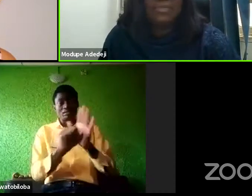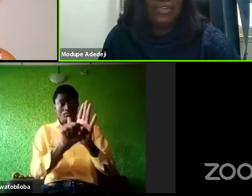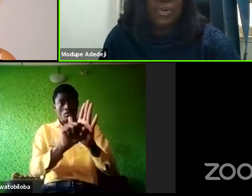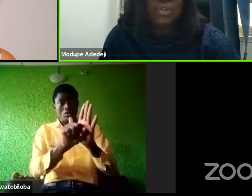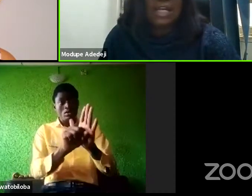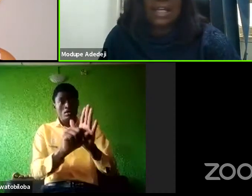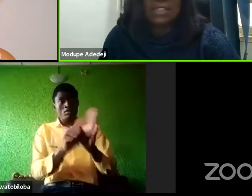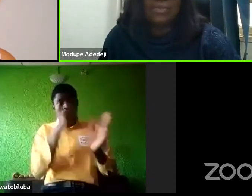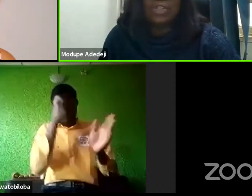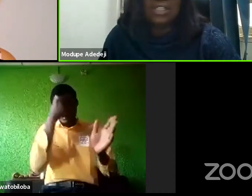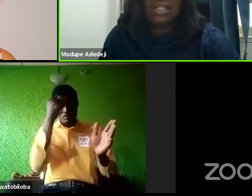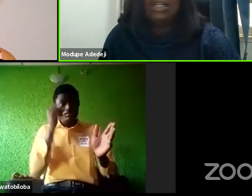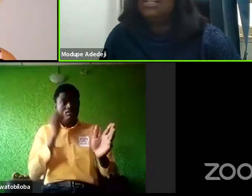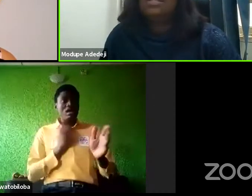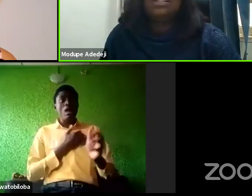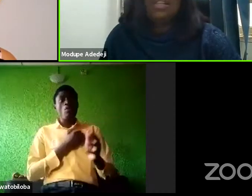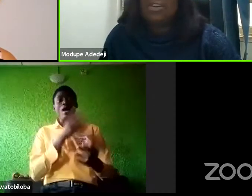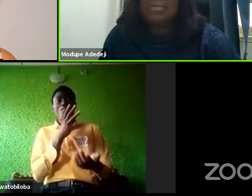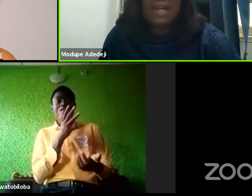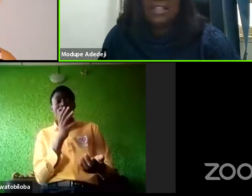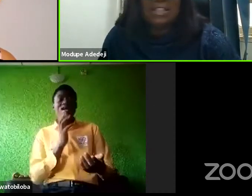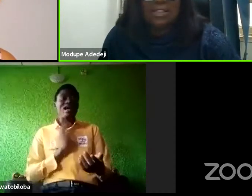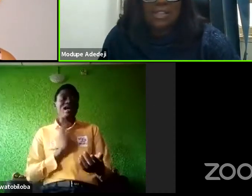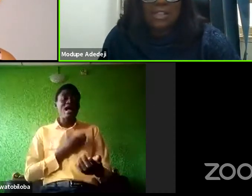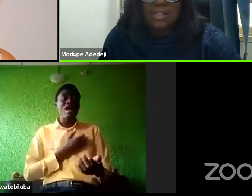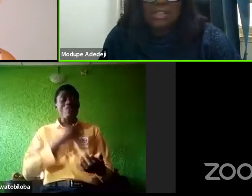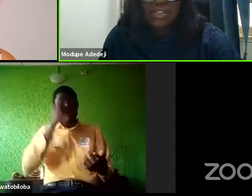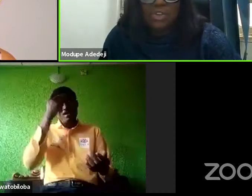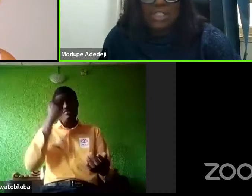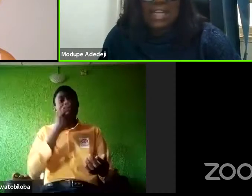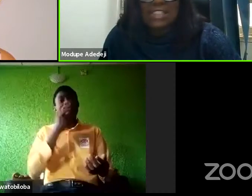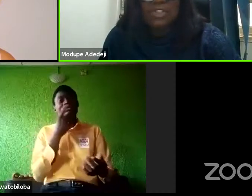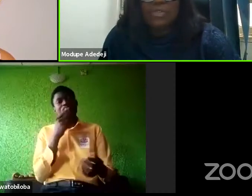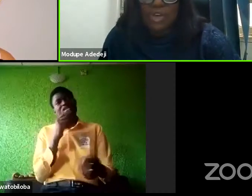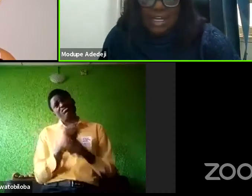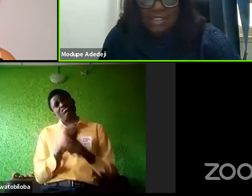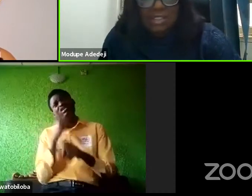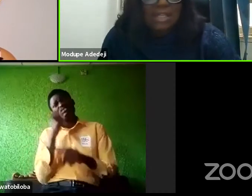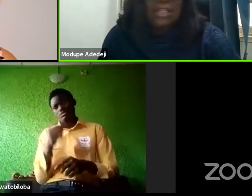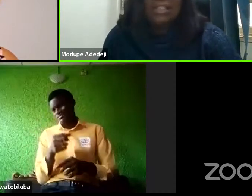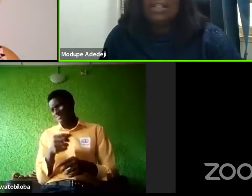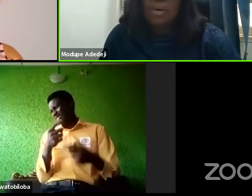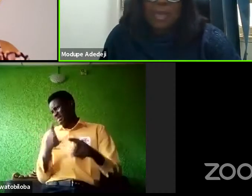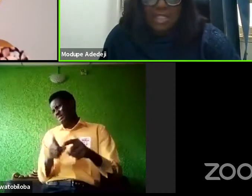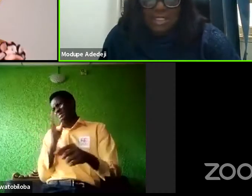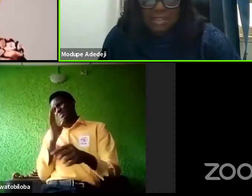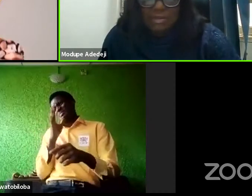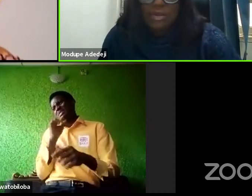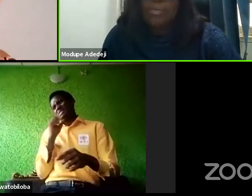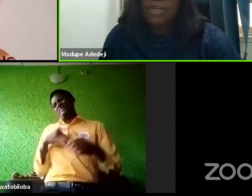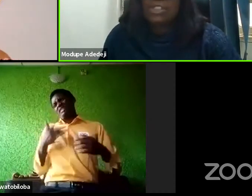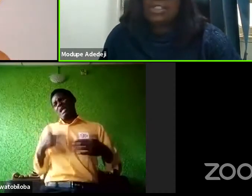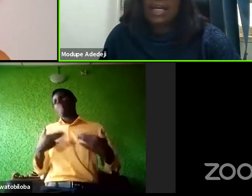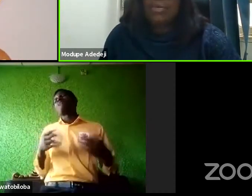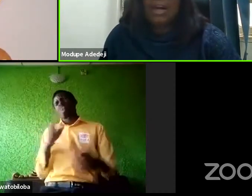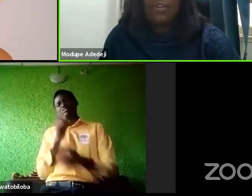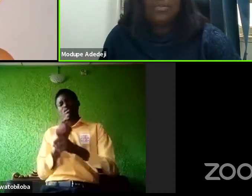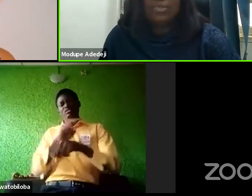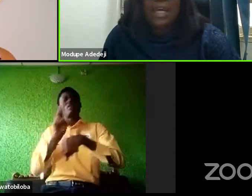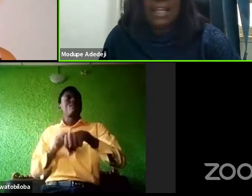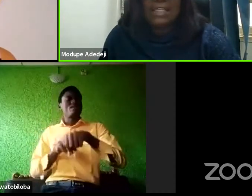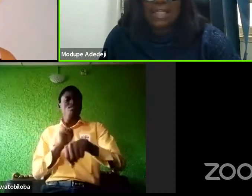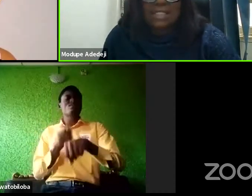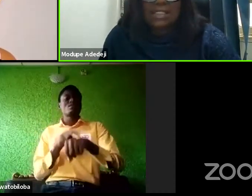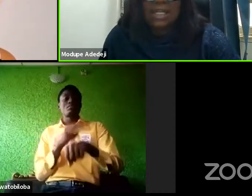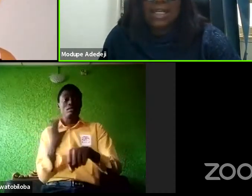our parents, figures, and aunts just say it is a normal thing. That's even if you ask, it's a normal thing. But we have